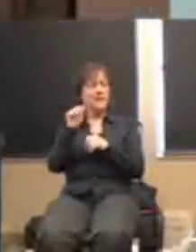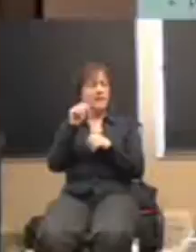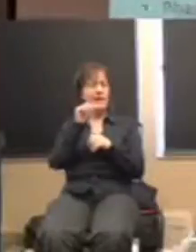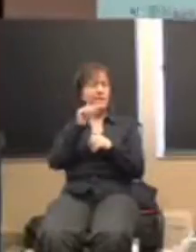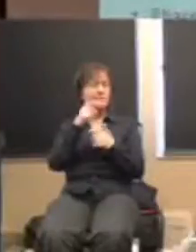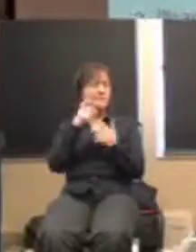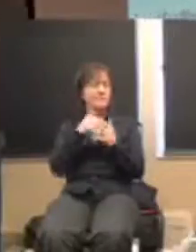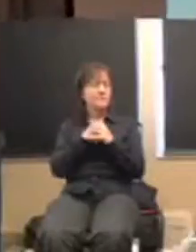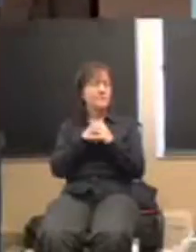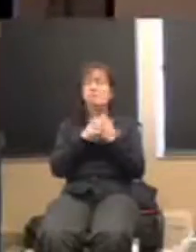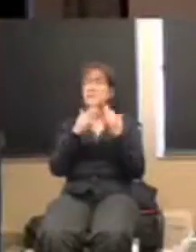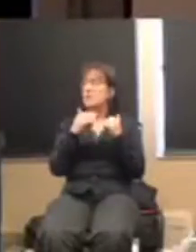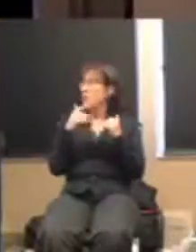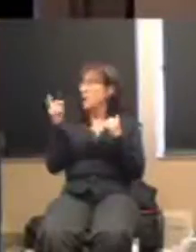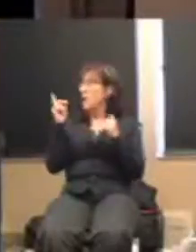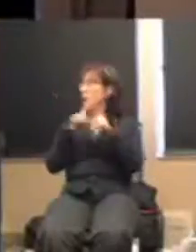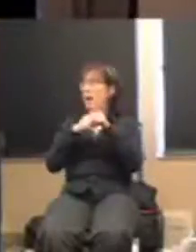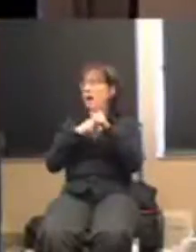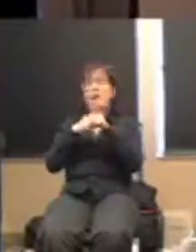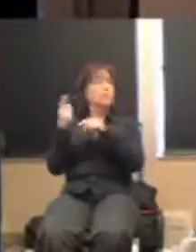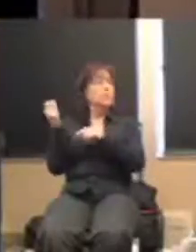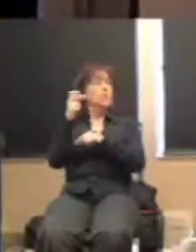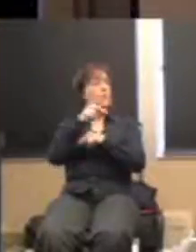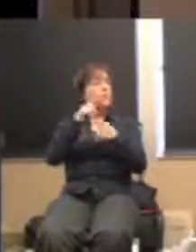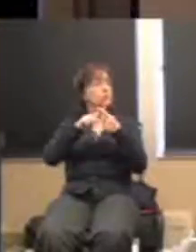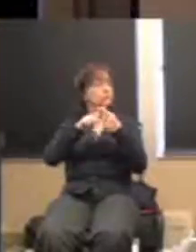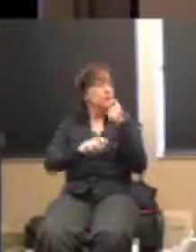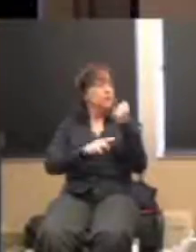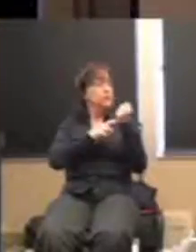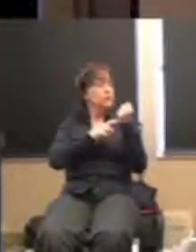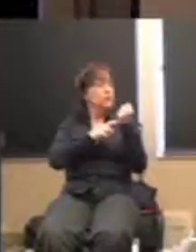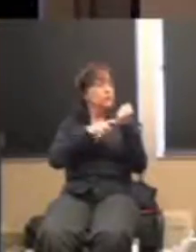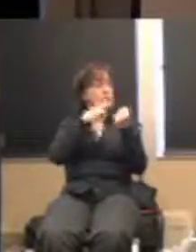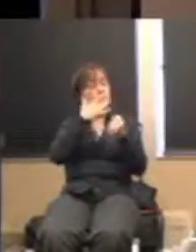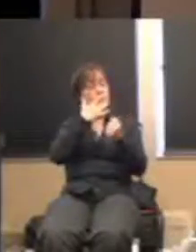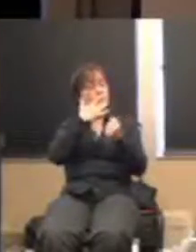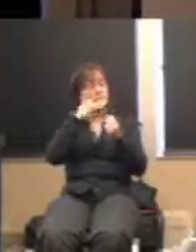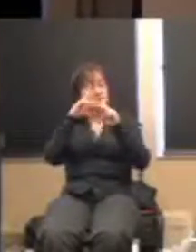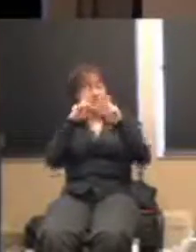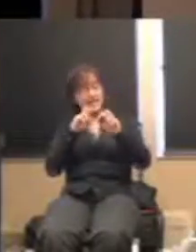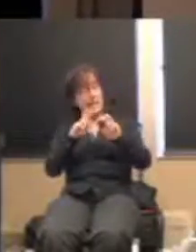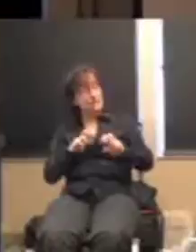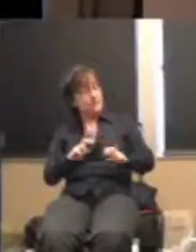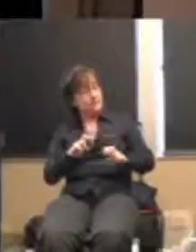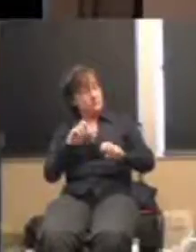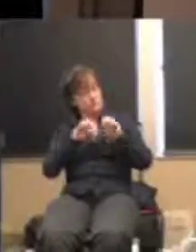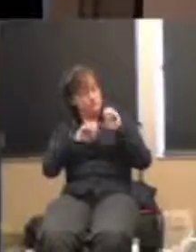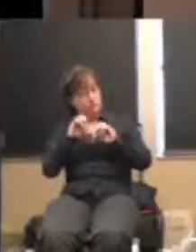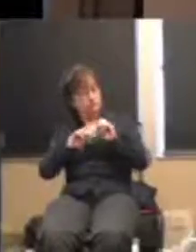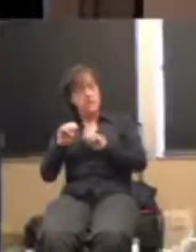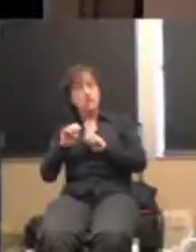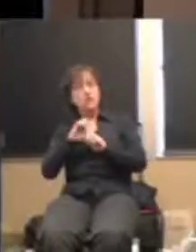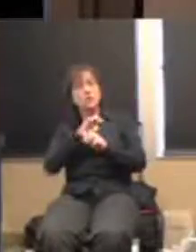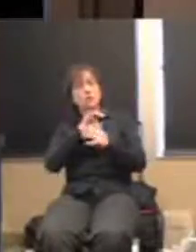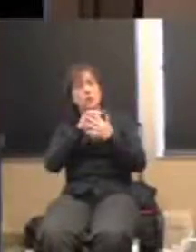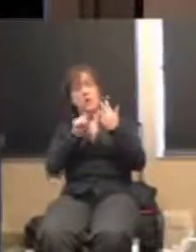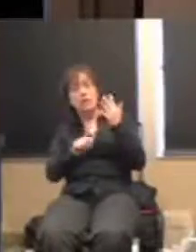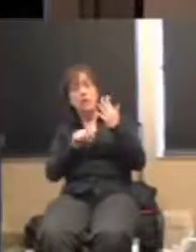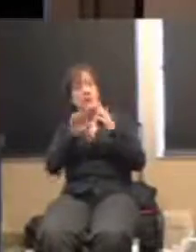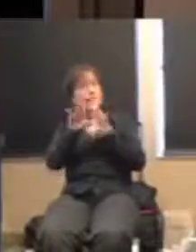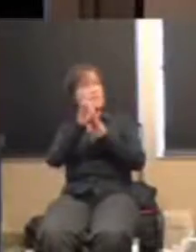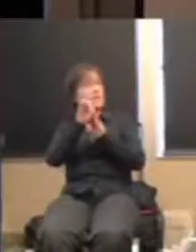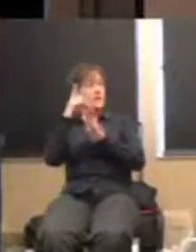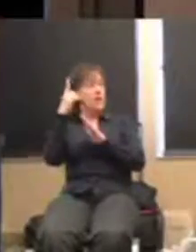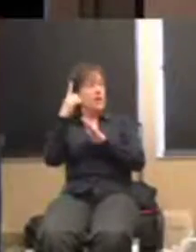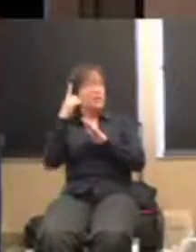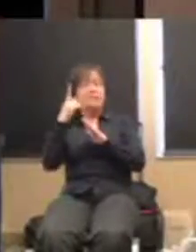to do is you're going to go back to that reinforcer preference assessment. And this is where you're going to choose one of those items that is at the top